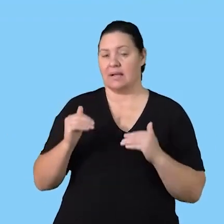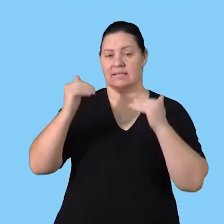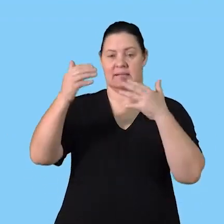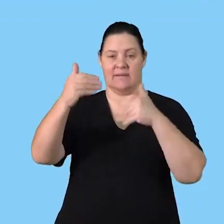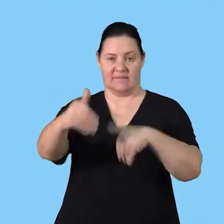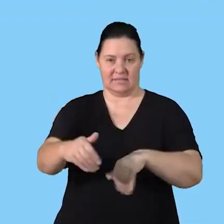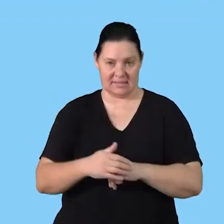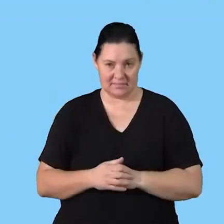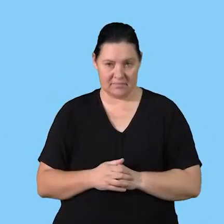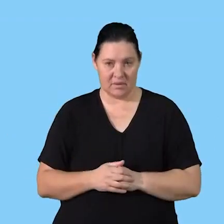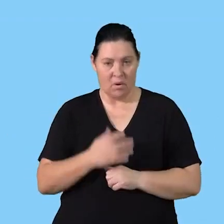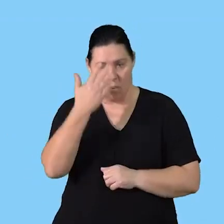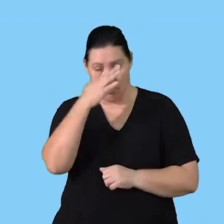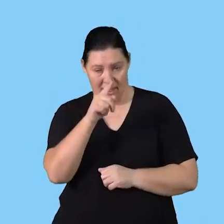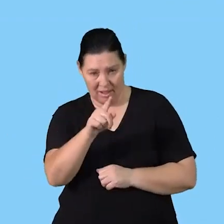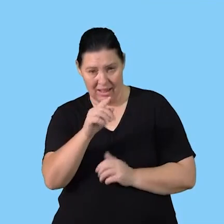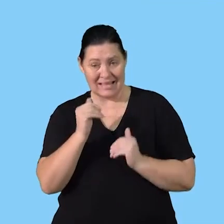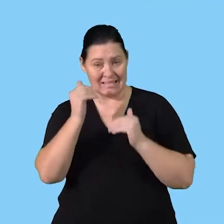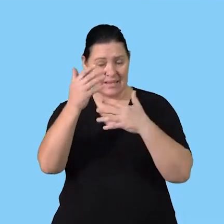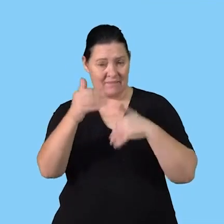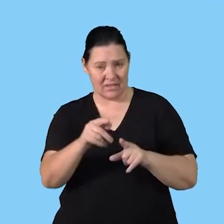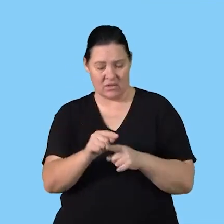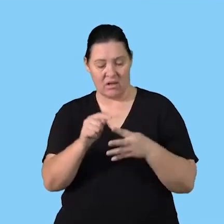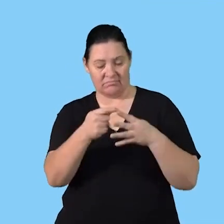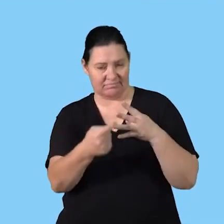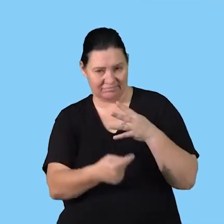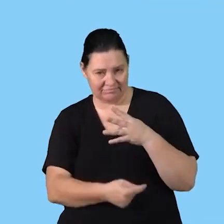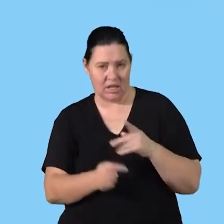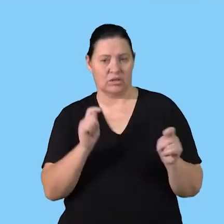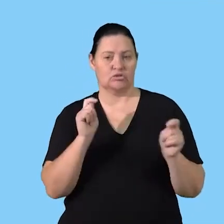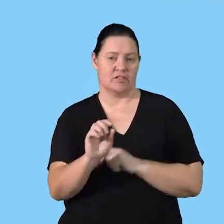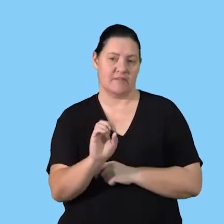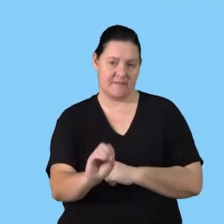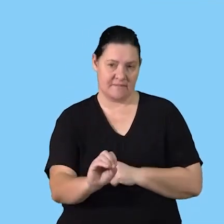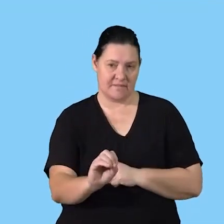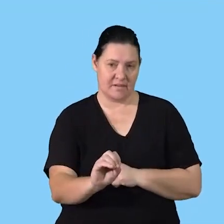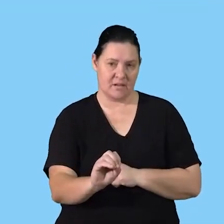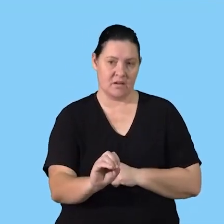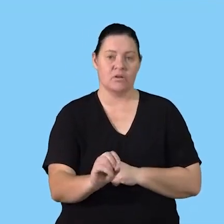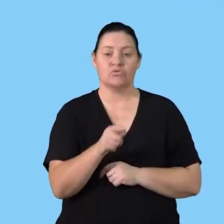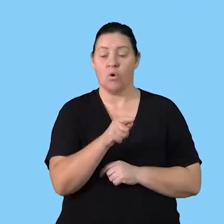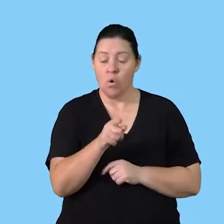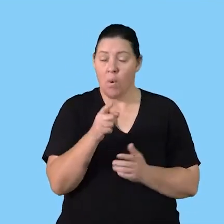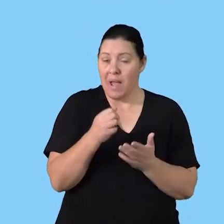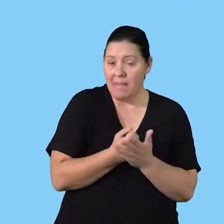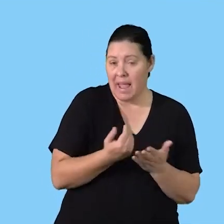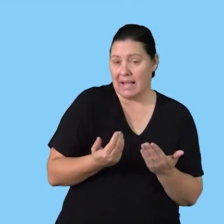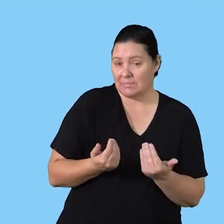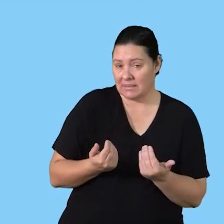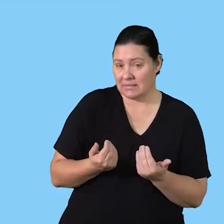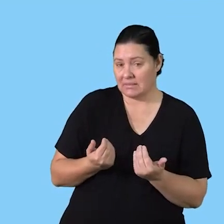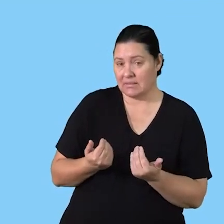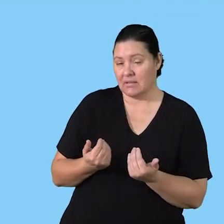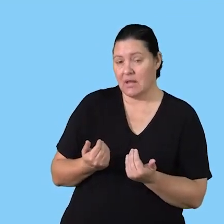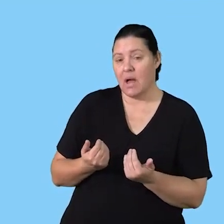phase. Kindly note that in senior phase, we have got a few changes wherein one will be expected